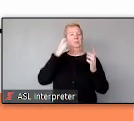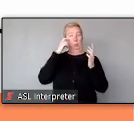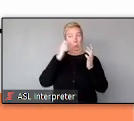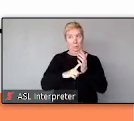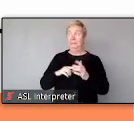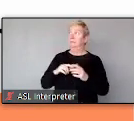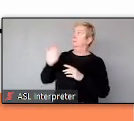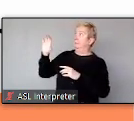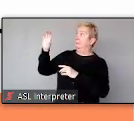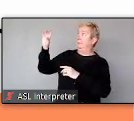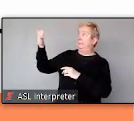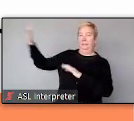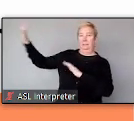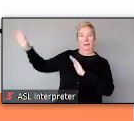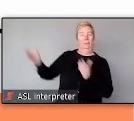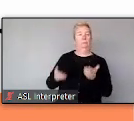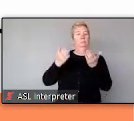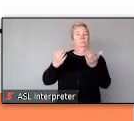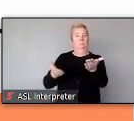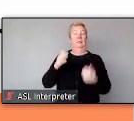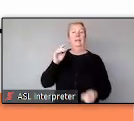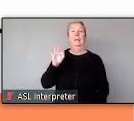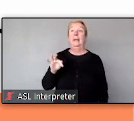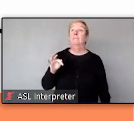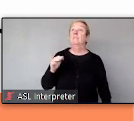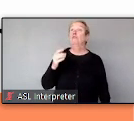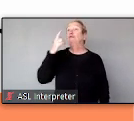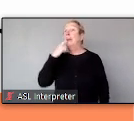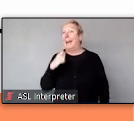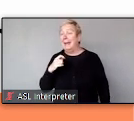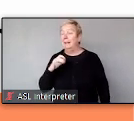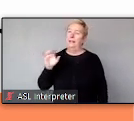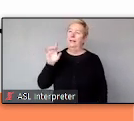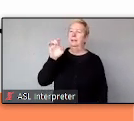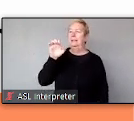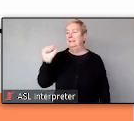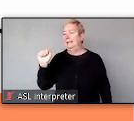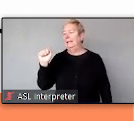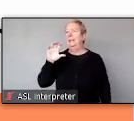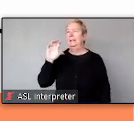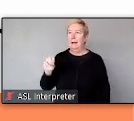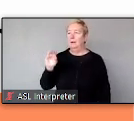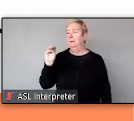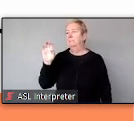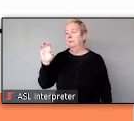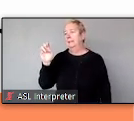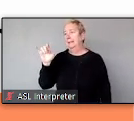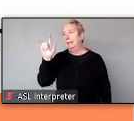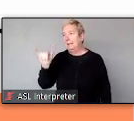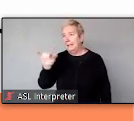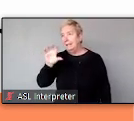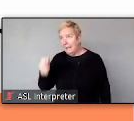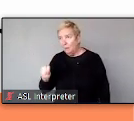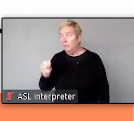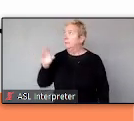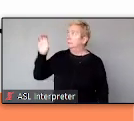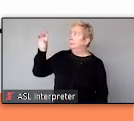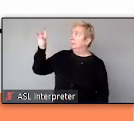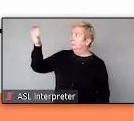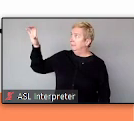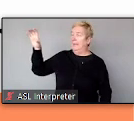in those counties that are red, like Lee County and McKinley County, CDC and the Department of Health here